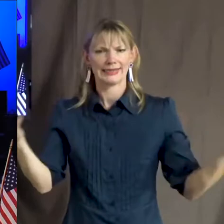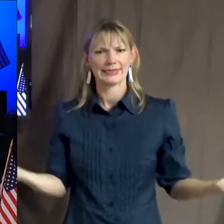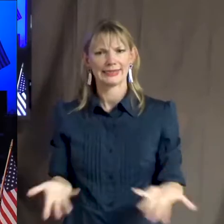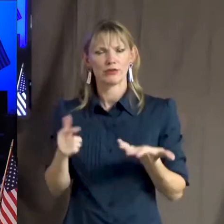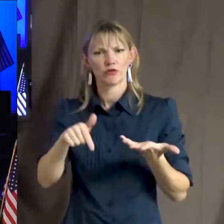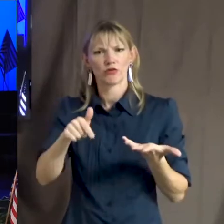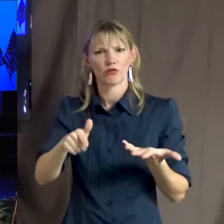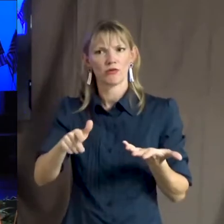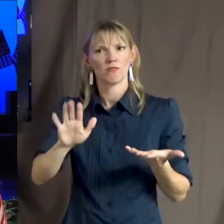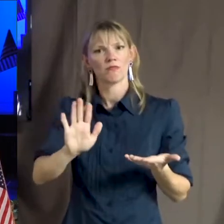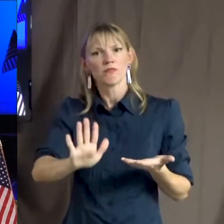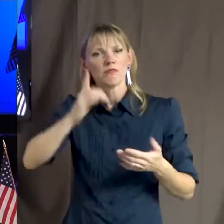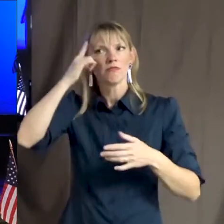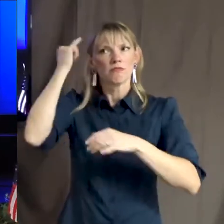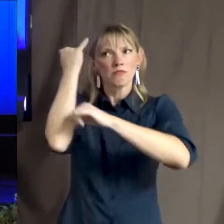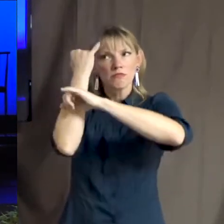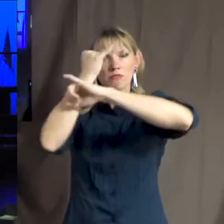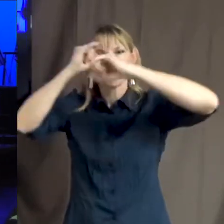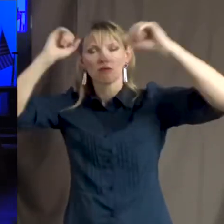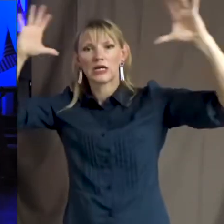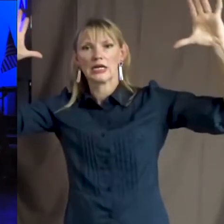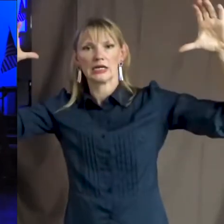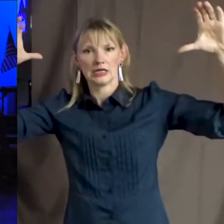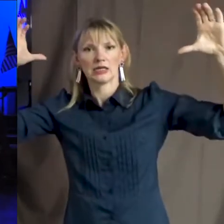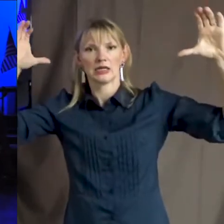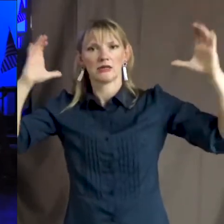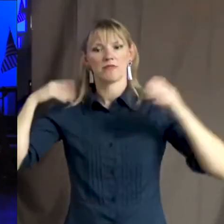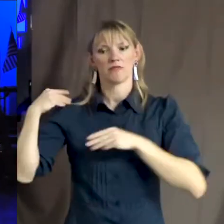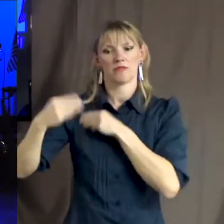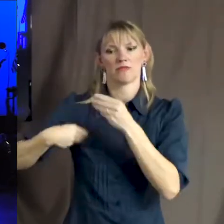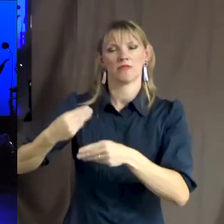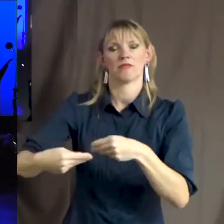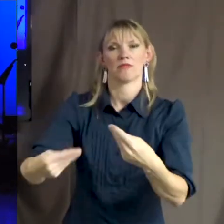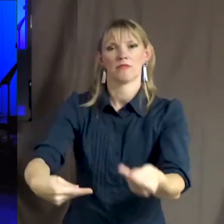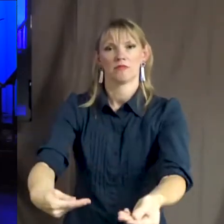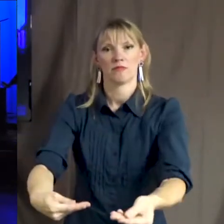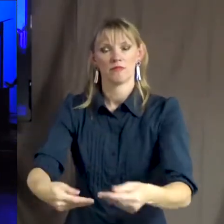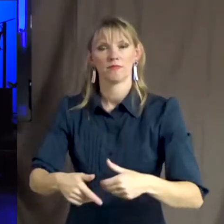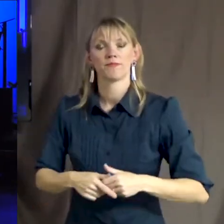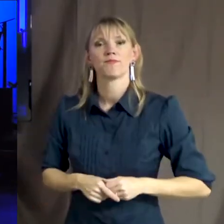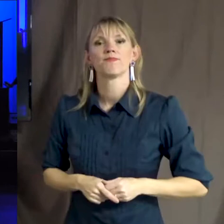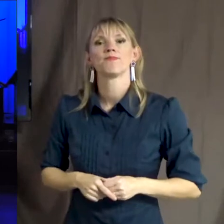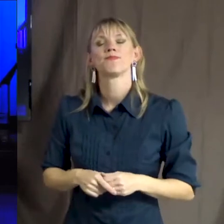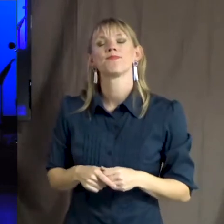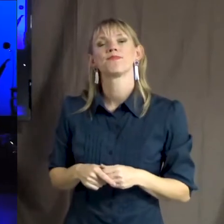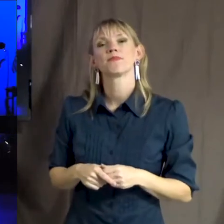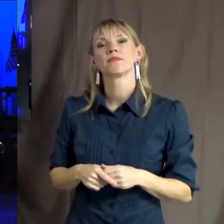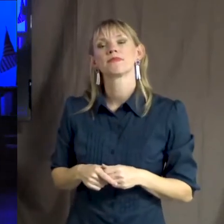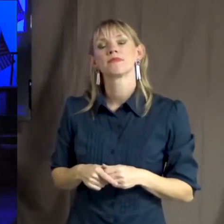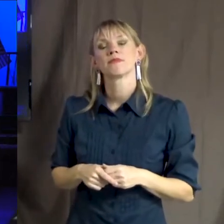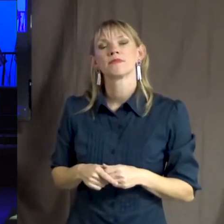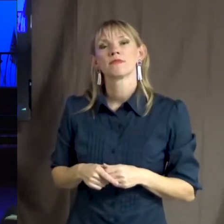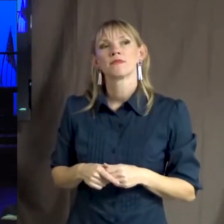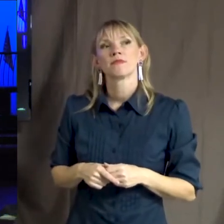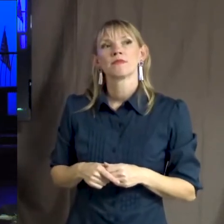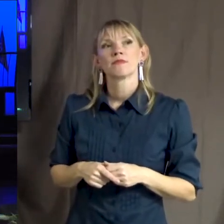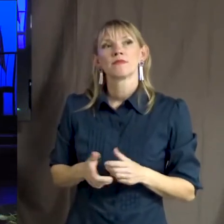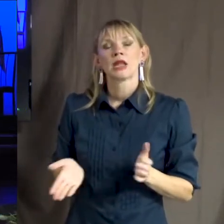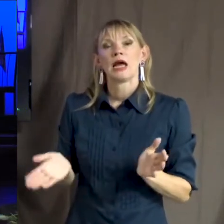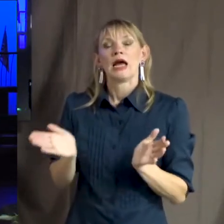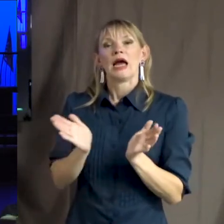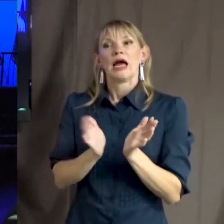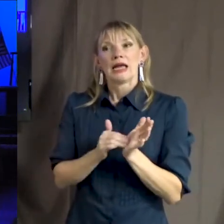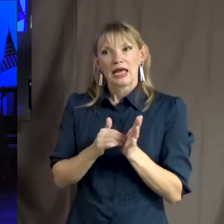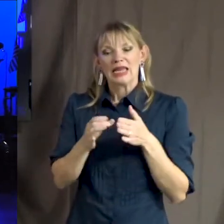ideals, in carrying it forward. And it would lead, again, to what we might